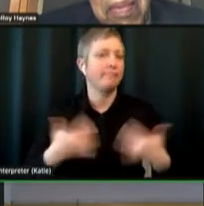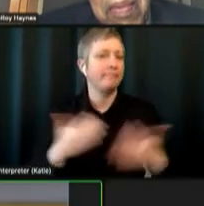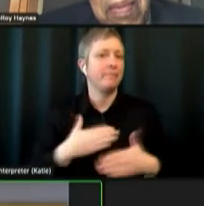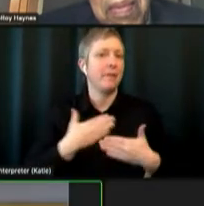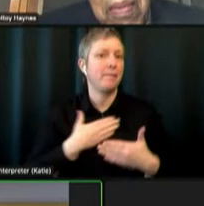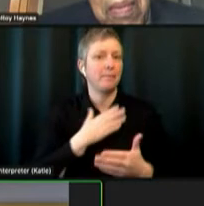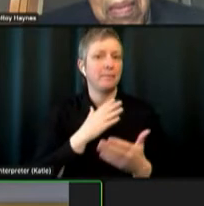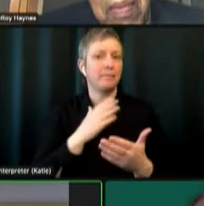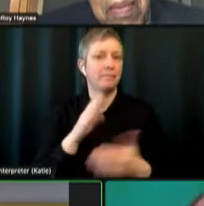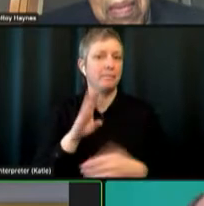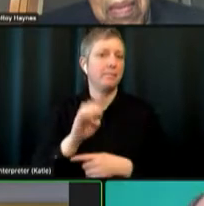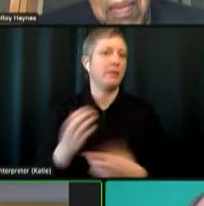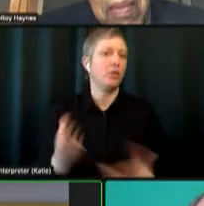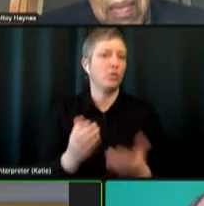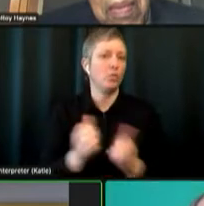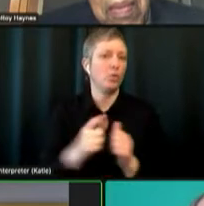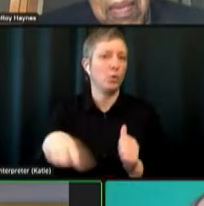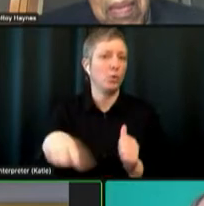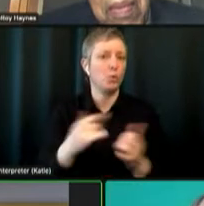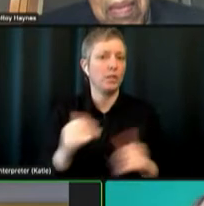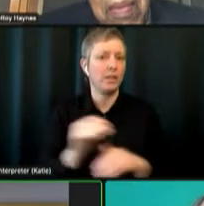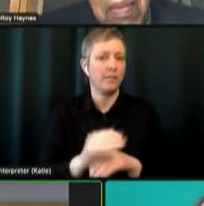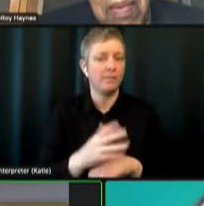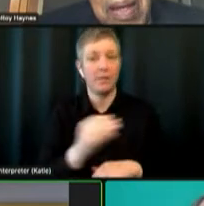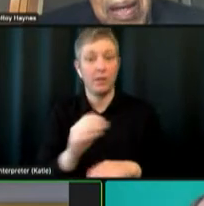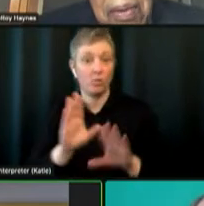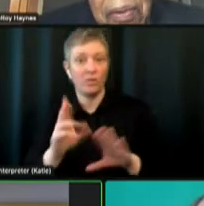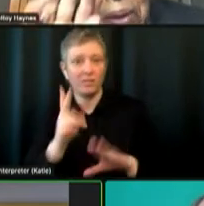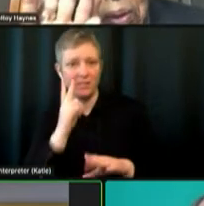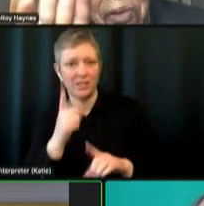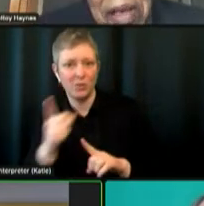tonight. And great to see you, Dr. Haynes.